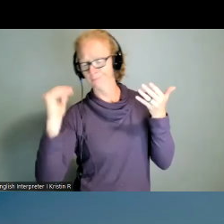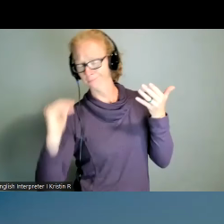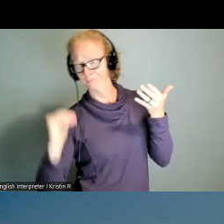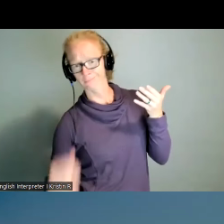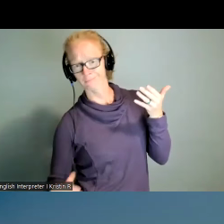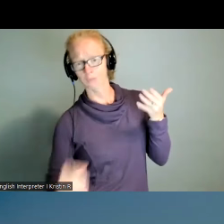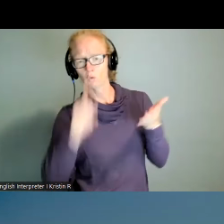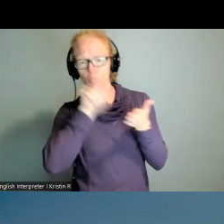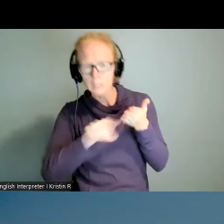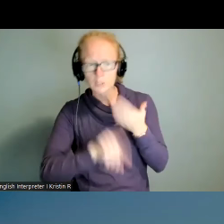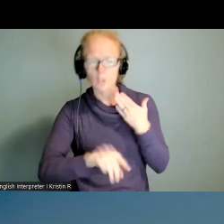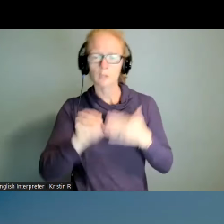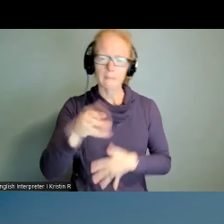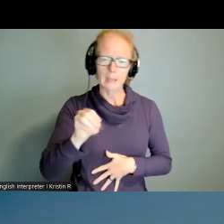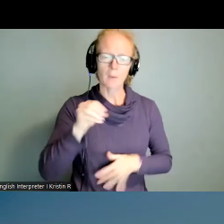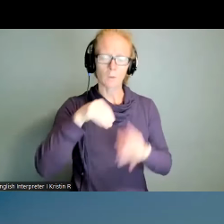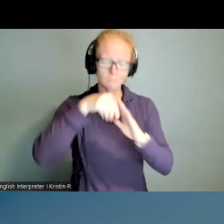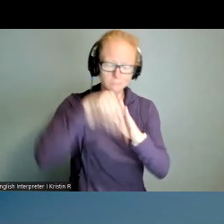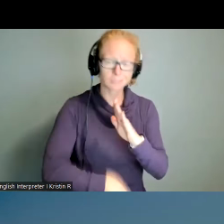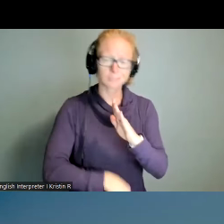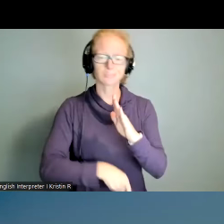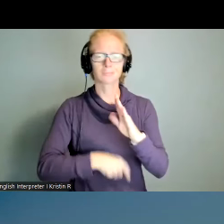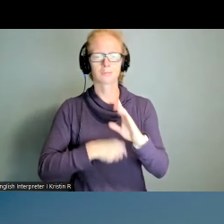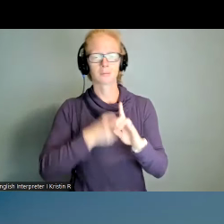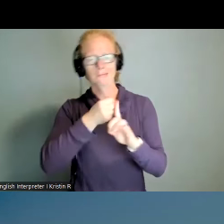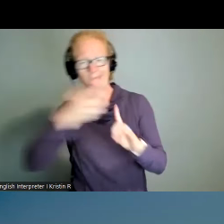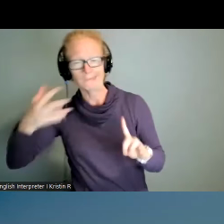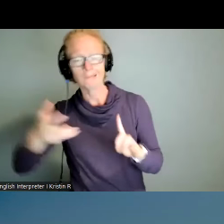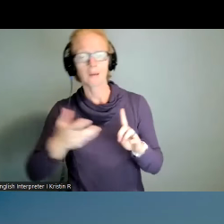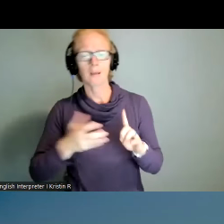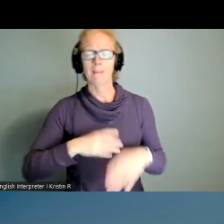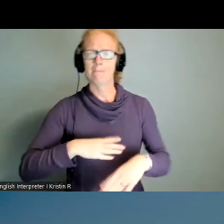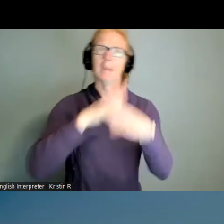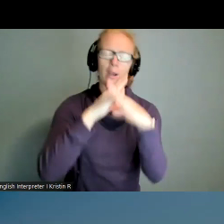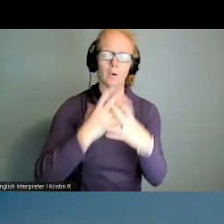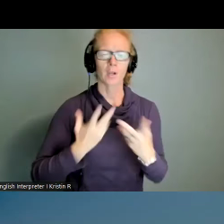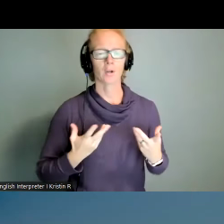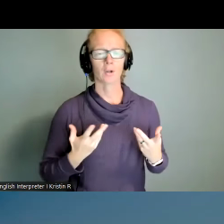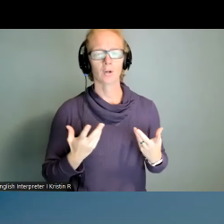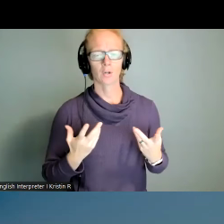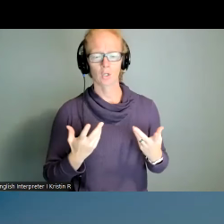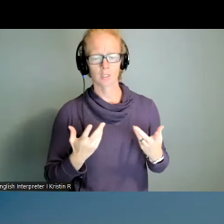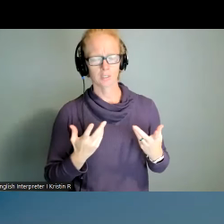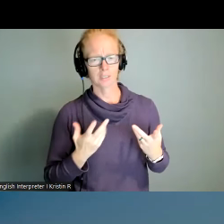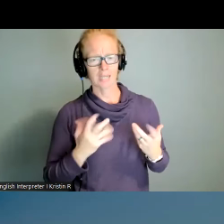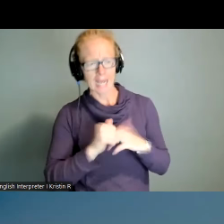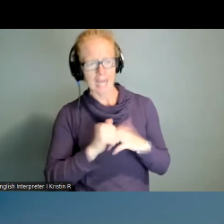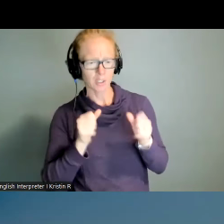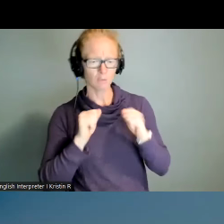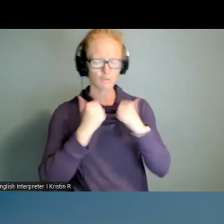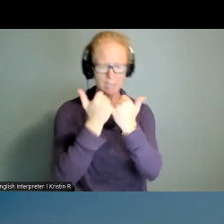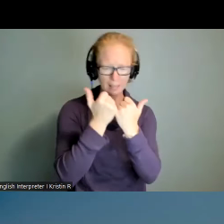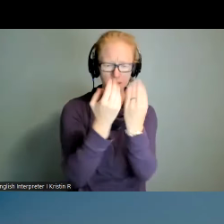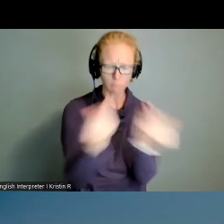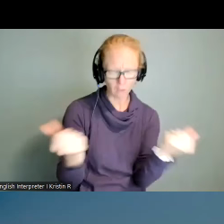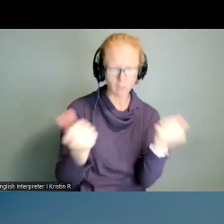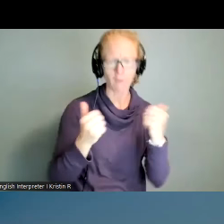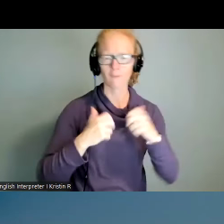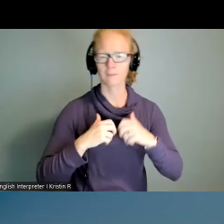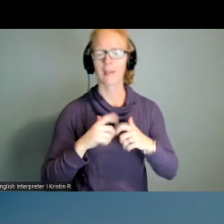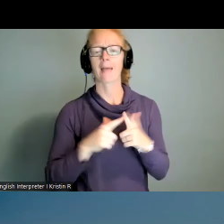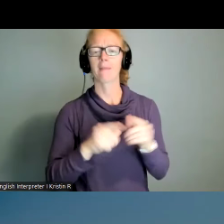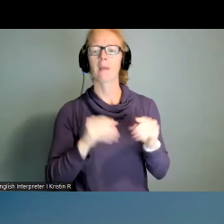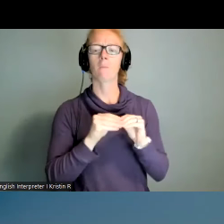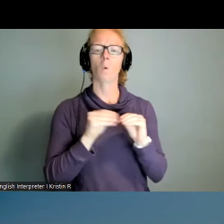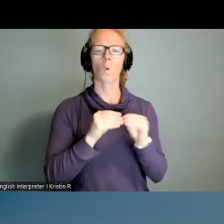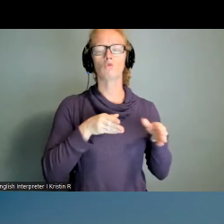dives into the typologies, what are some of the barriers, what are some of the challenges, how are they overcome, and also goes into some strategies. So